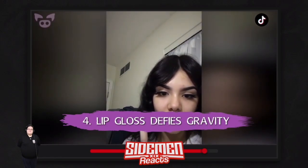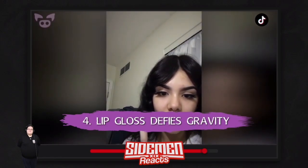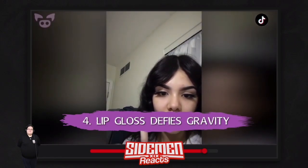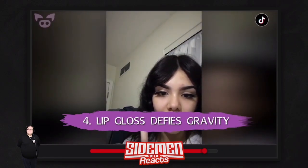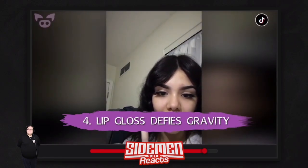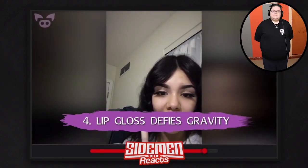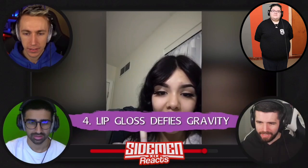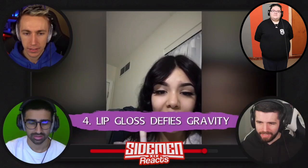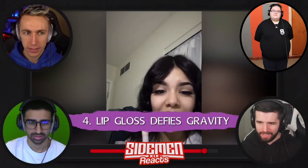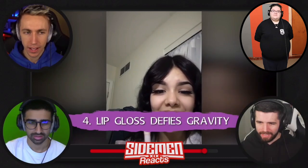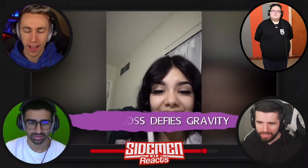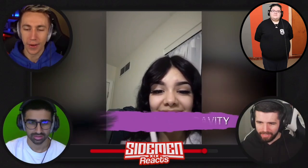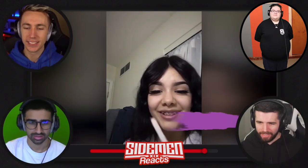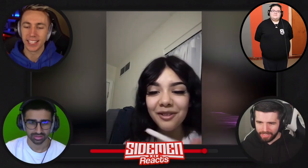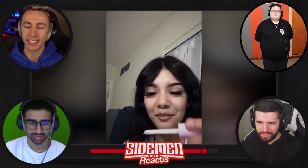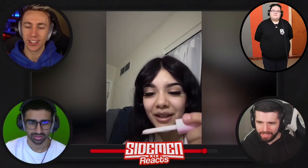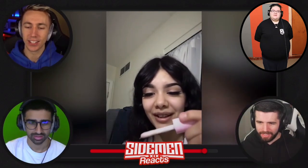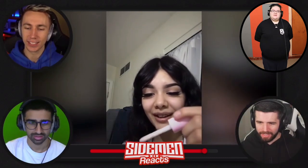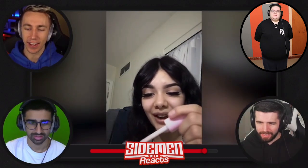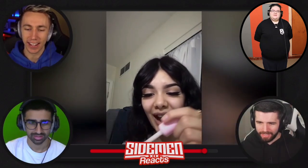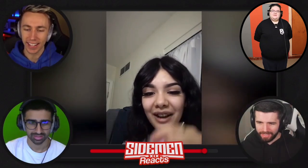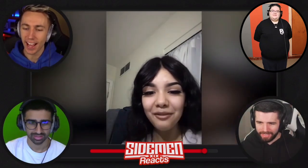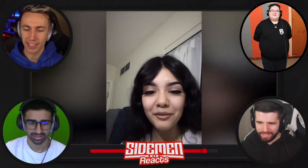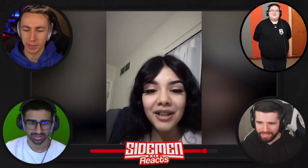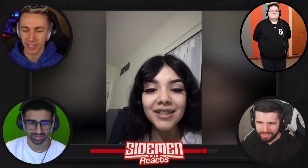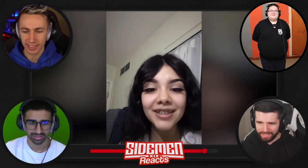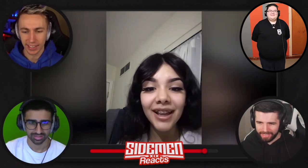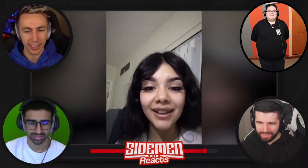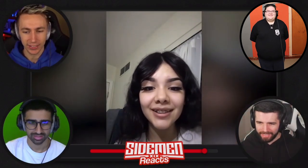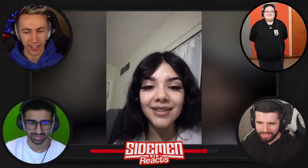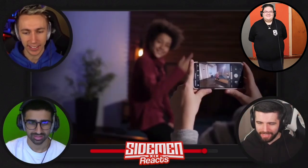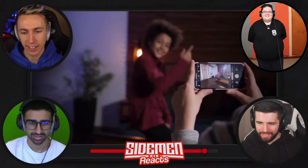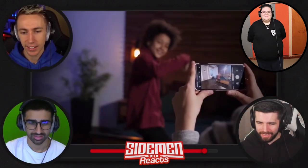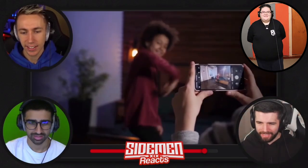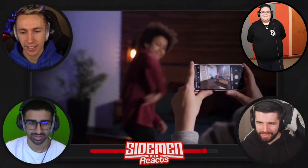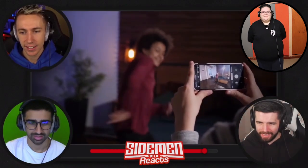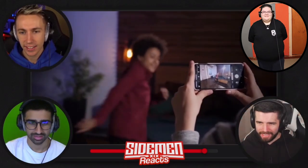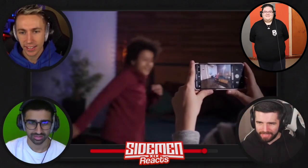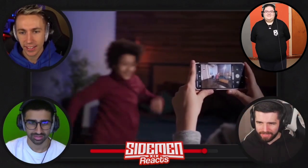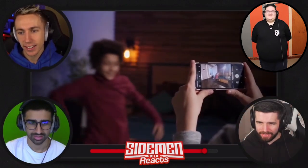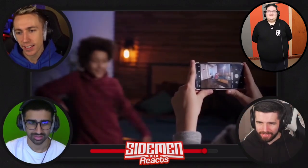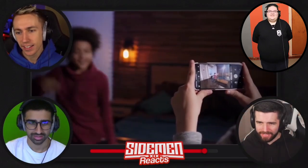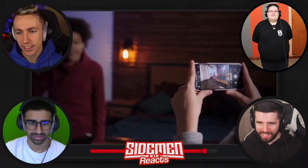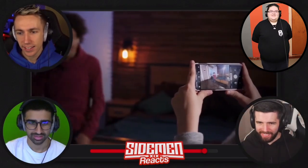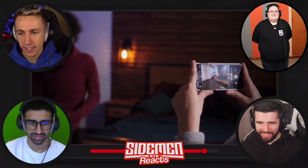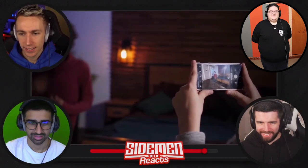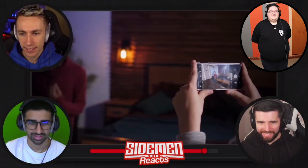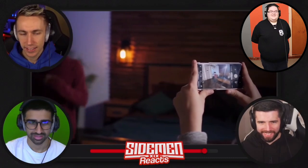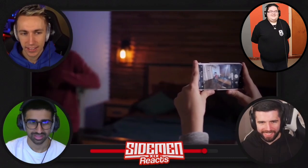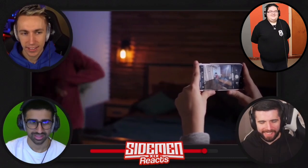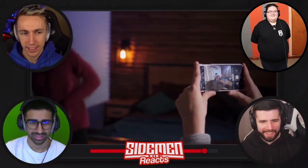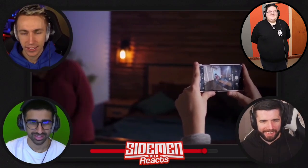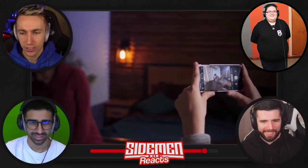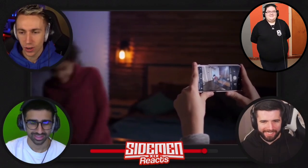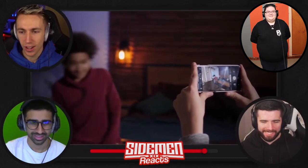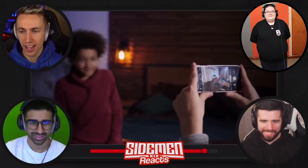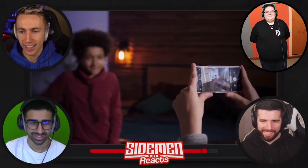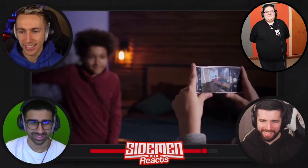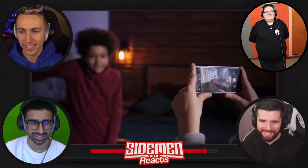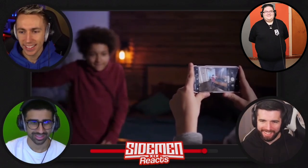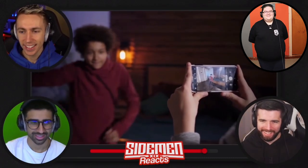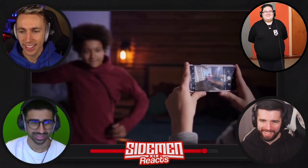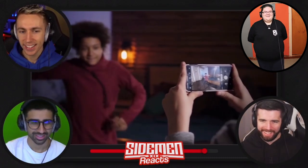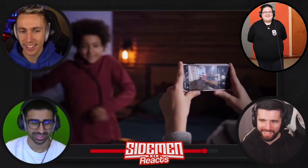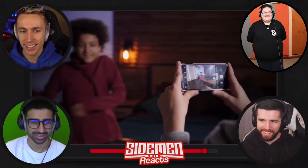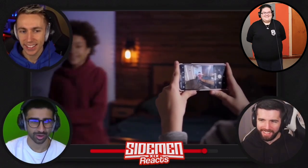by TikTok user Egg the Hamster. Oh, it's TikTok. It's fake. It has to be fake. There's fake. Most of us know TikTok as a platform where people share fun